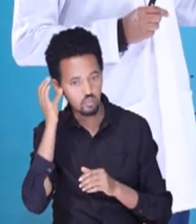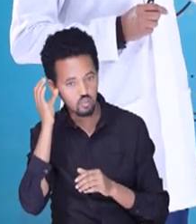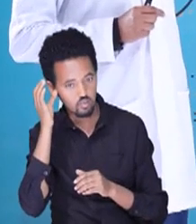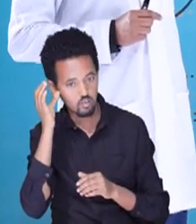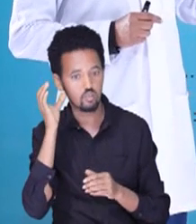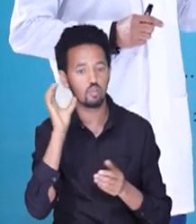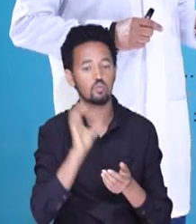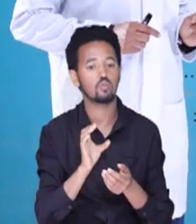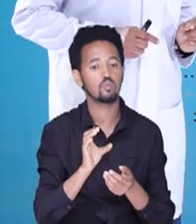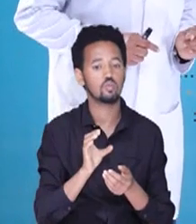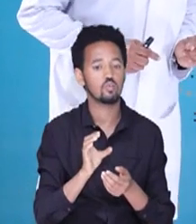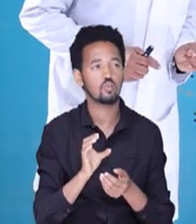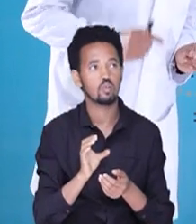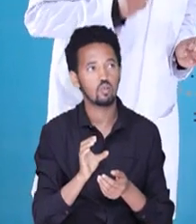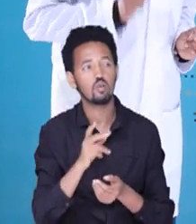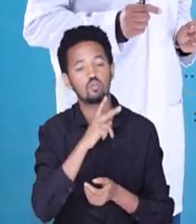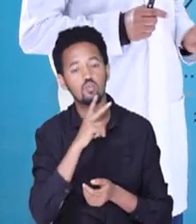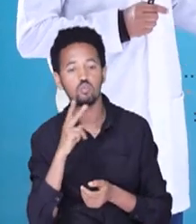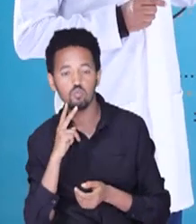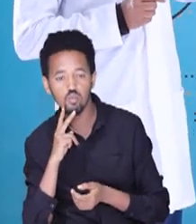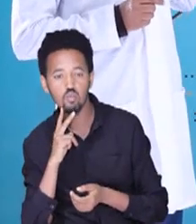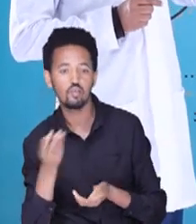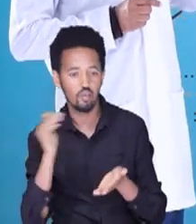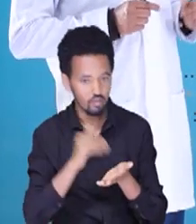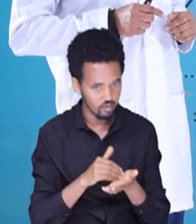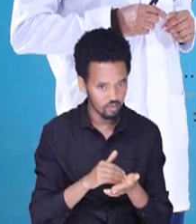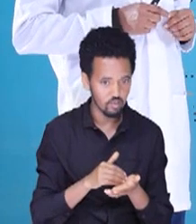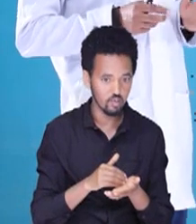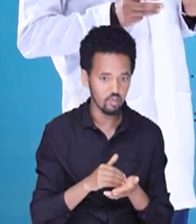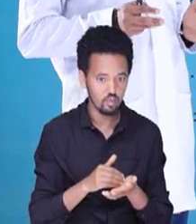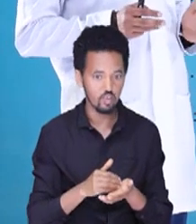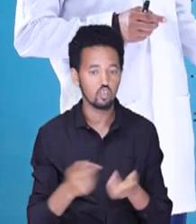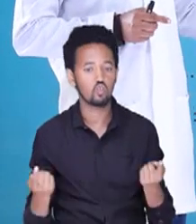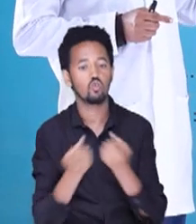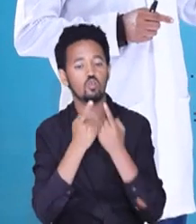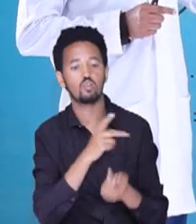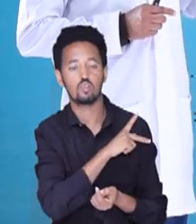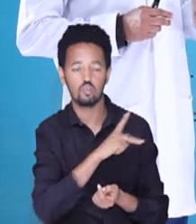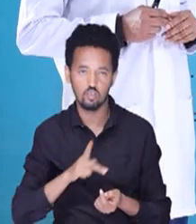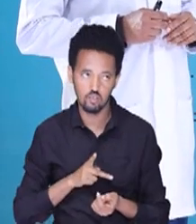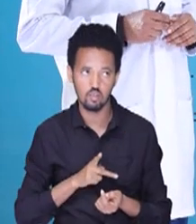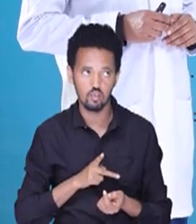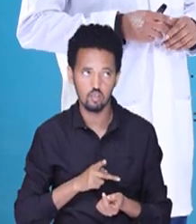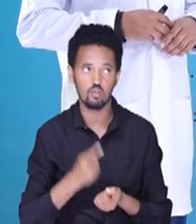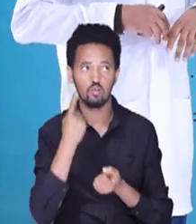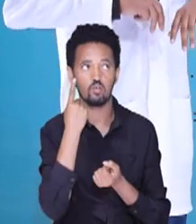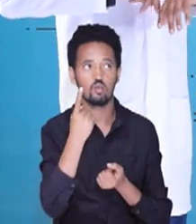to get military victory again. The royalist member joined to the king during the Civil